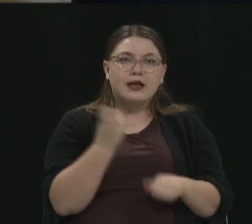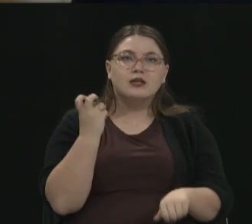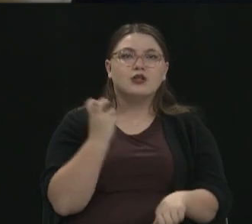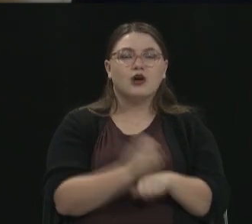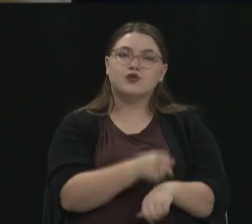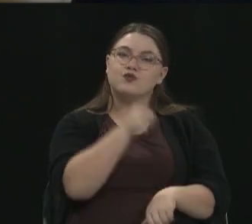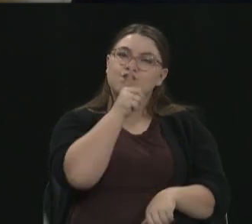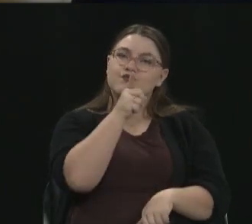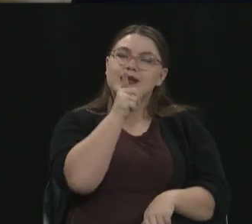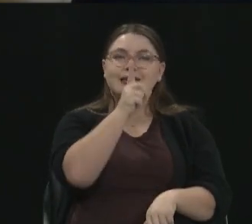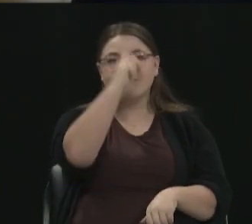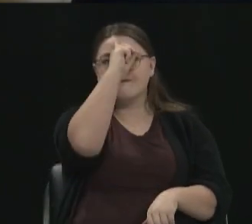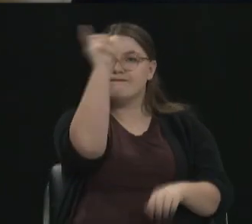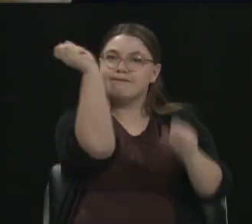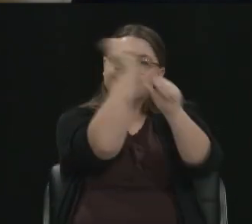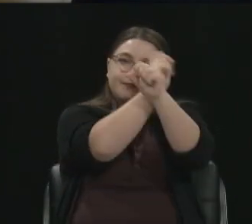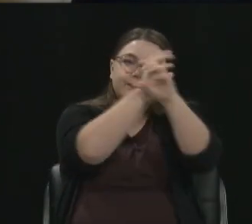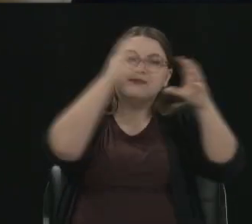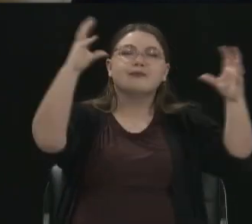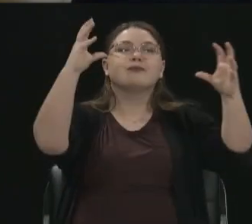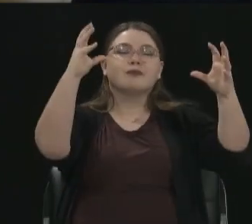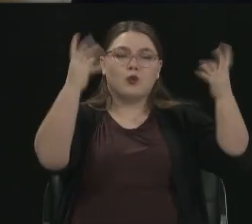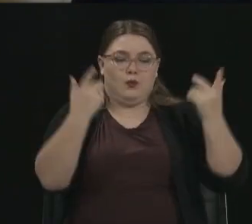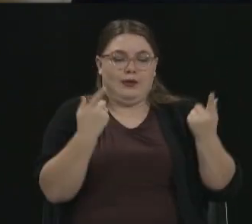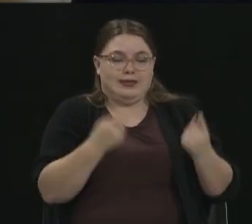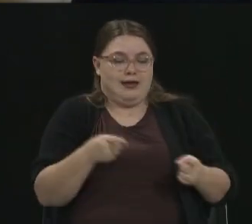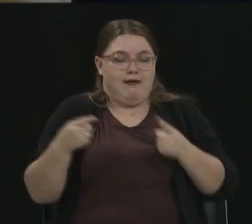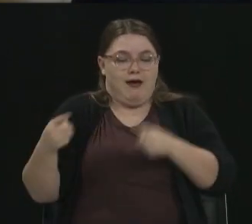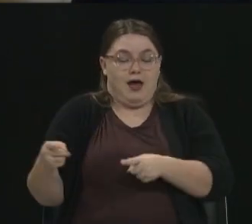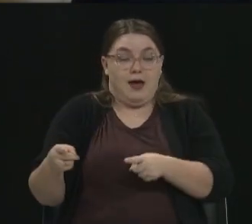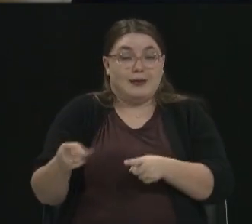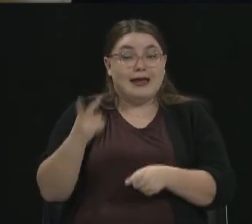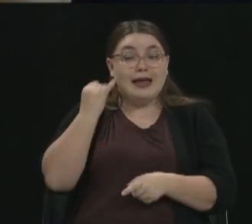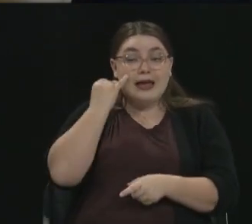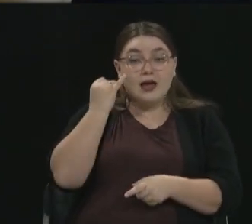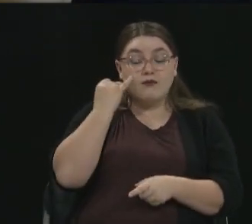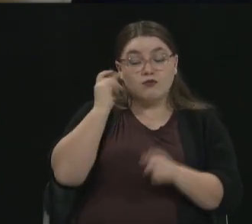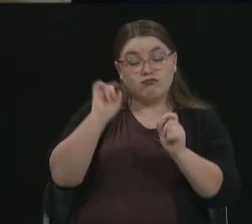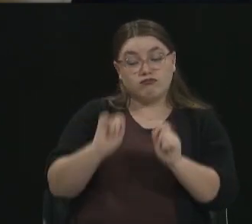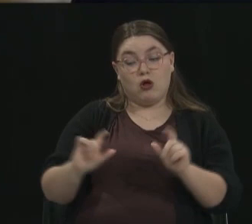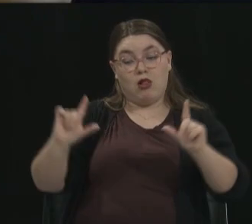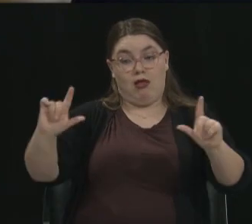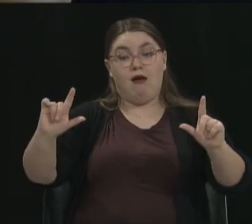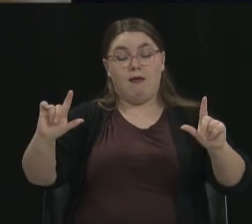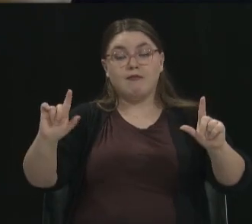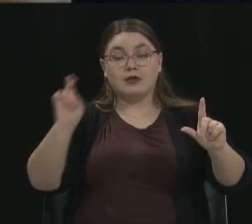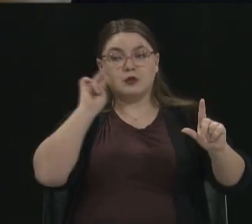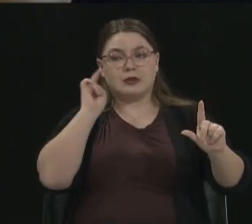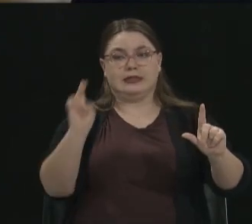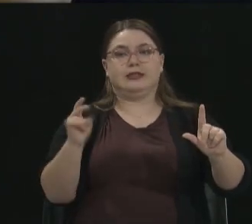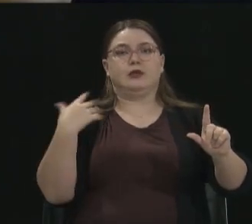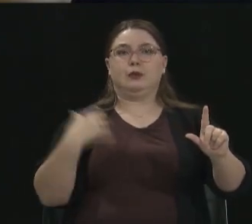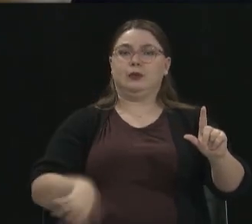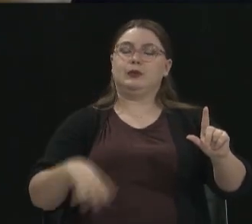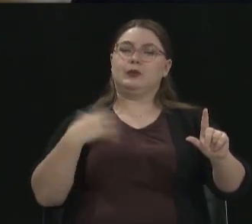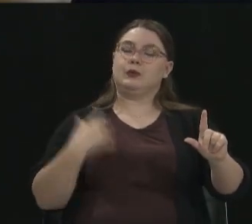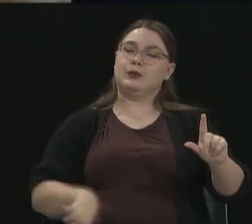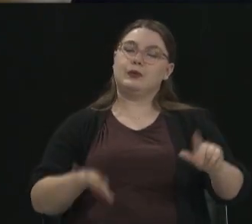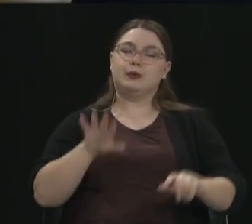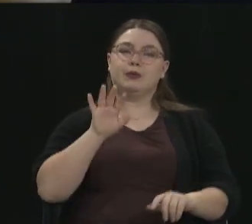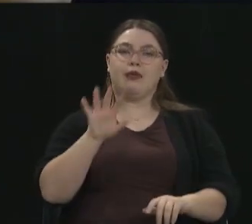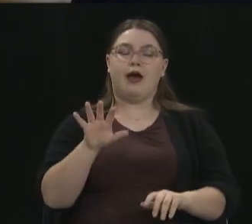what's going on. And when you can see the scale of the money, it gives you a better sense of, wow,